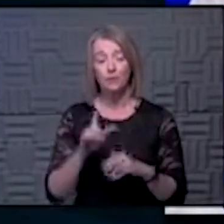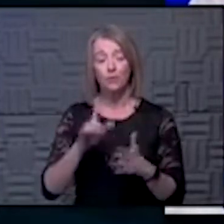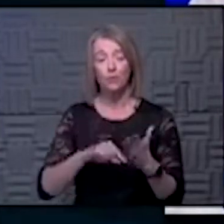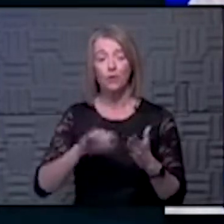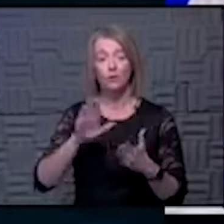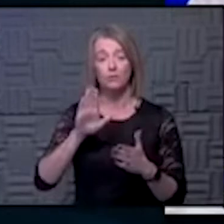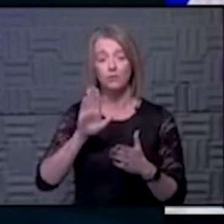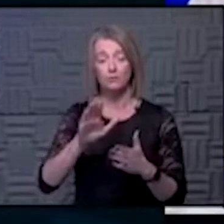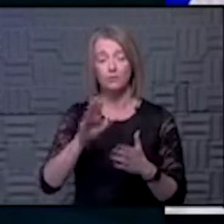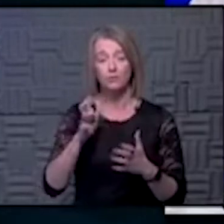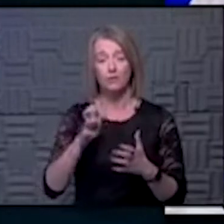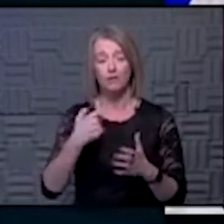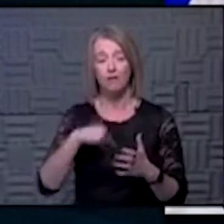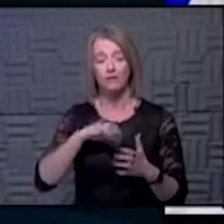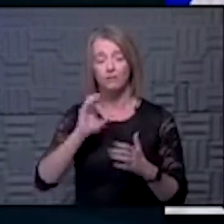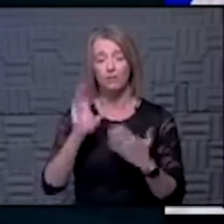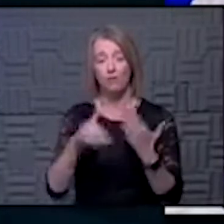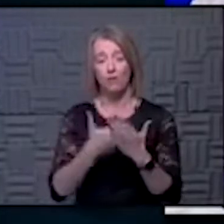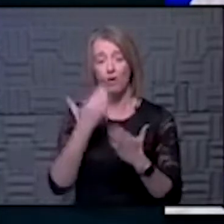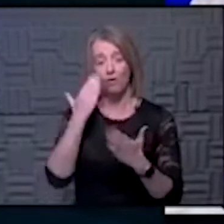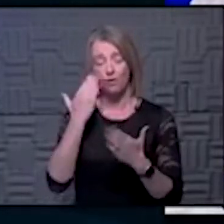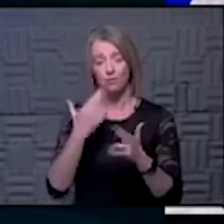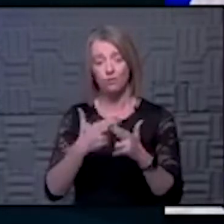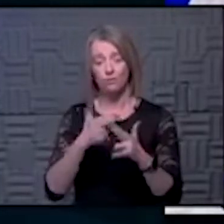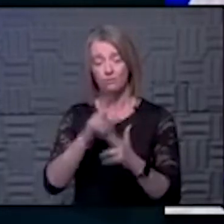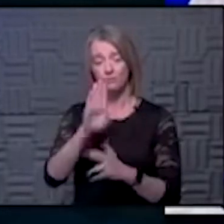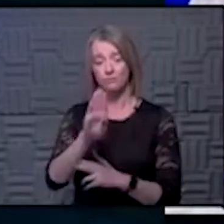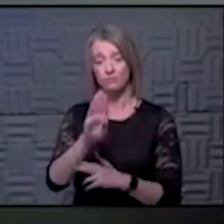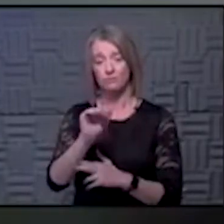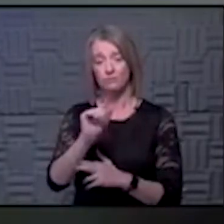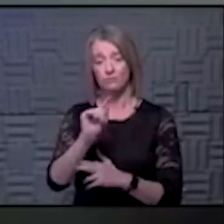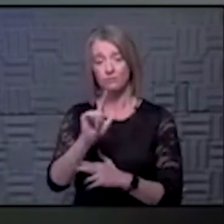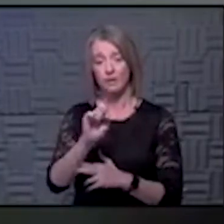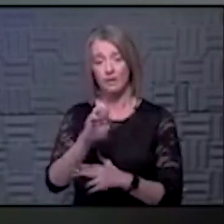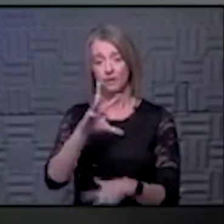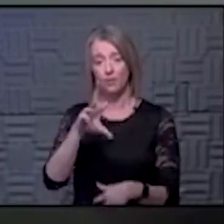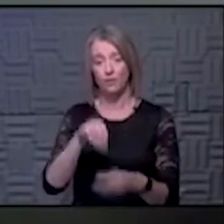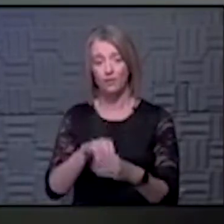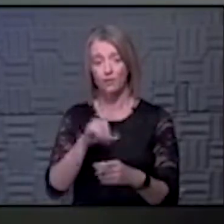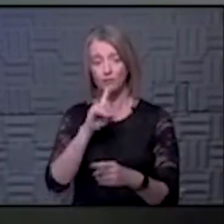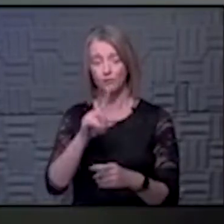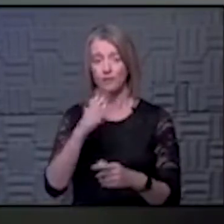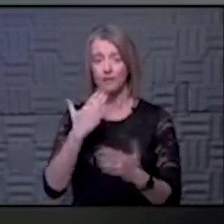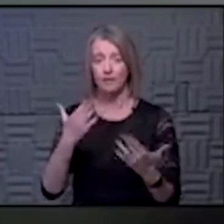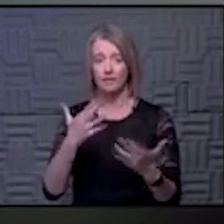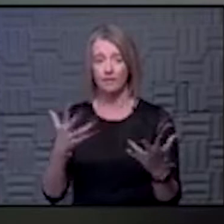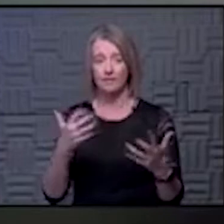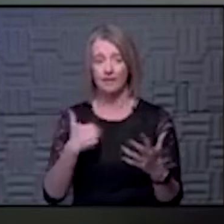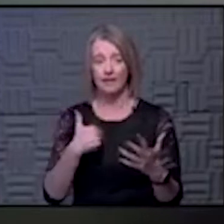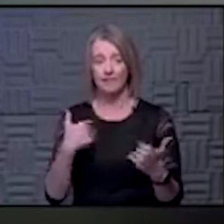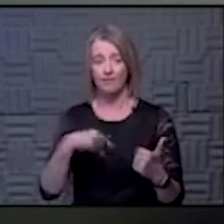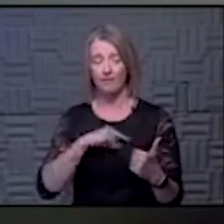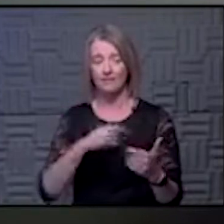what you would want us to all know about the battle within? Yeah, sure. Thank you very much for having us back